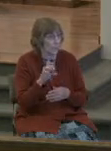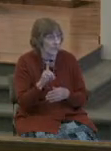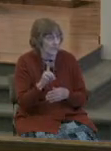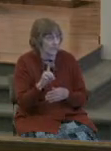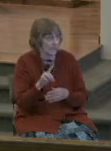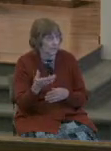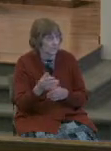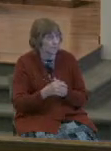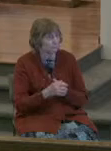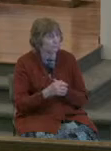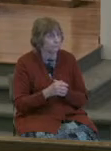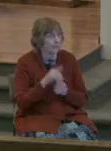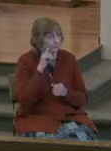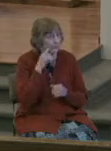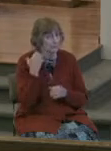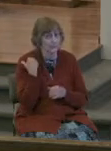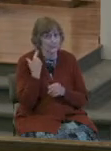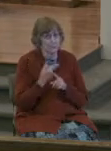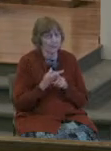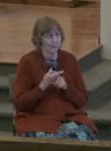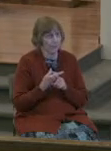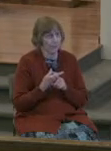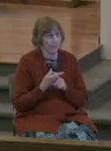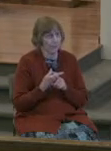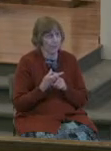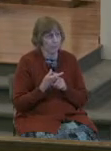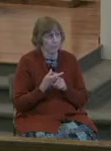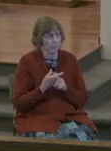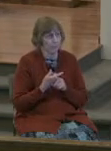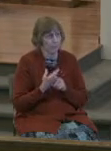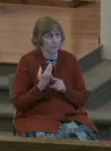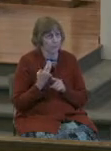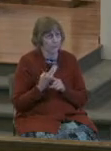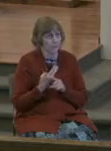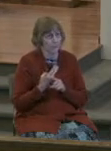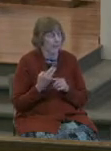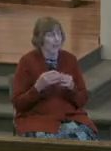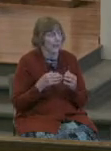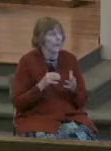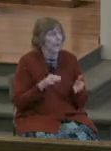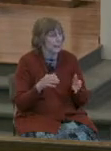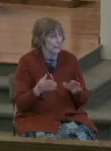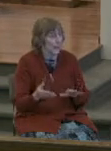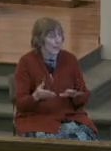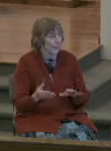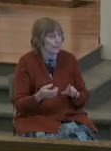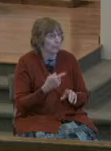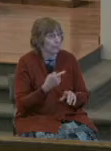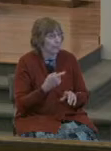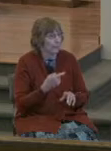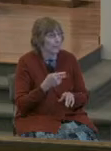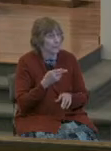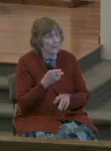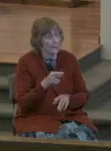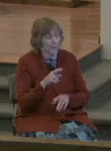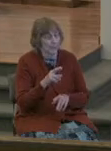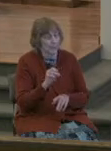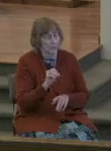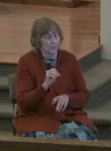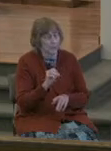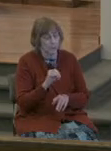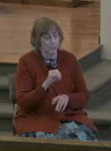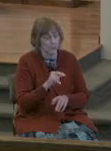I think it was last month. I don't know if it's last month or month before, but he died from a heroin overdose. I think it was